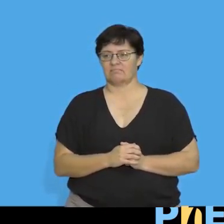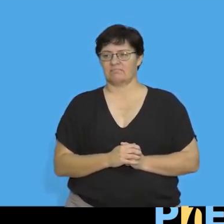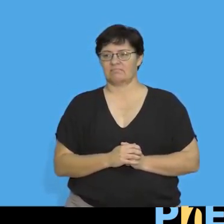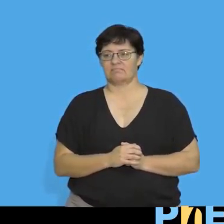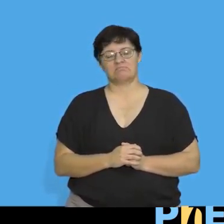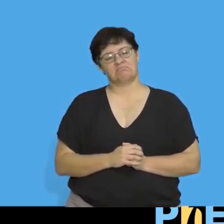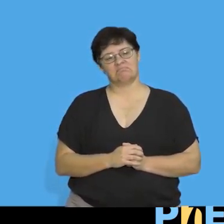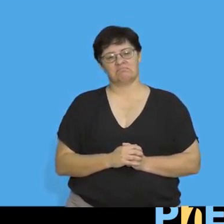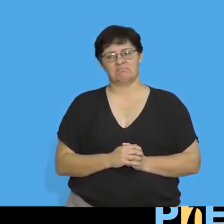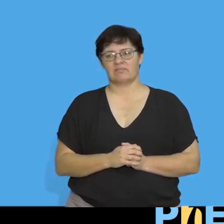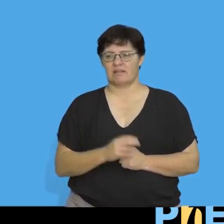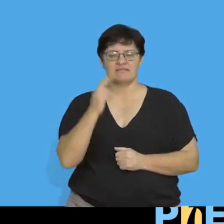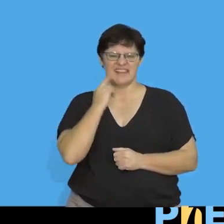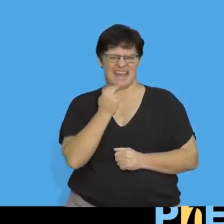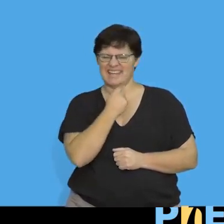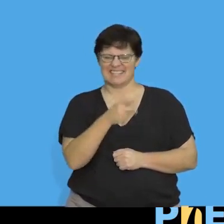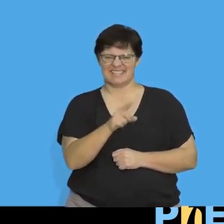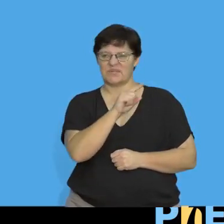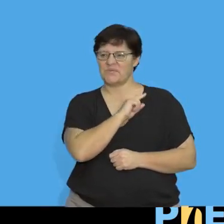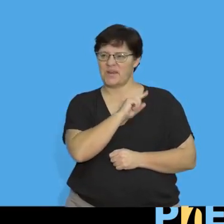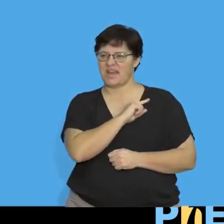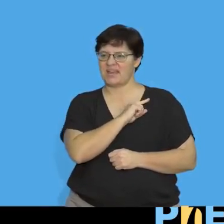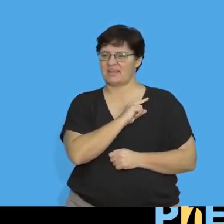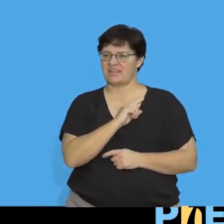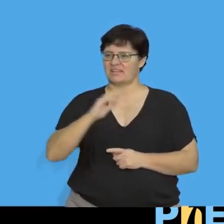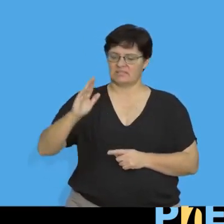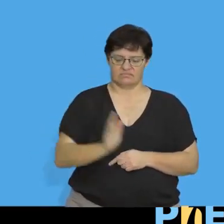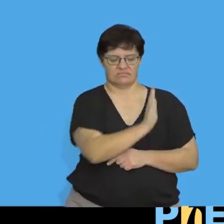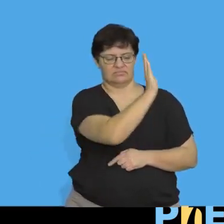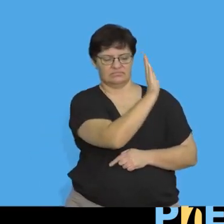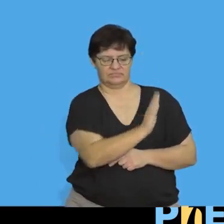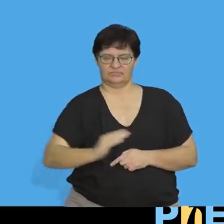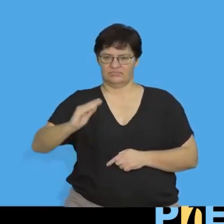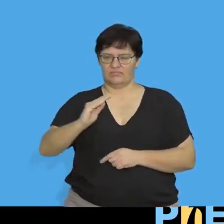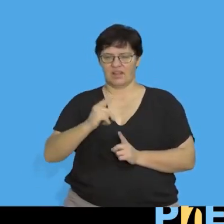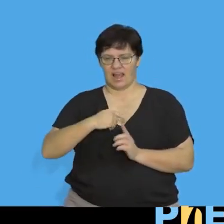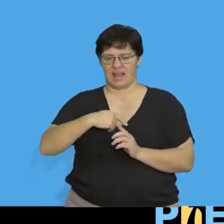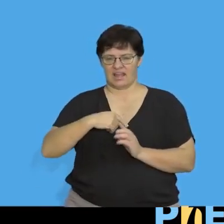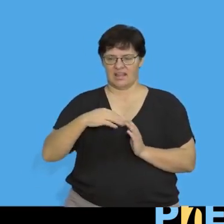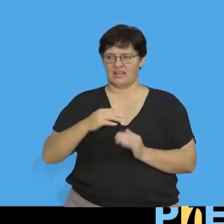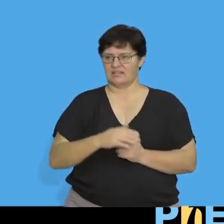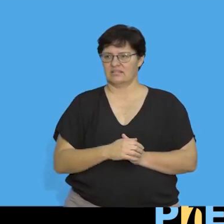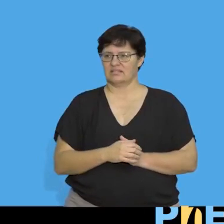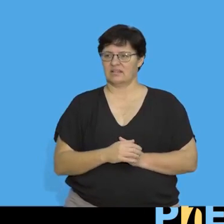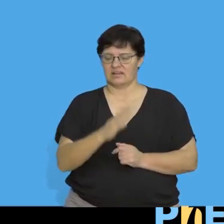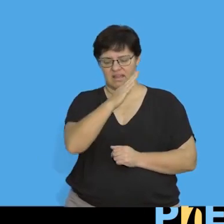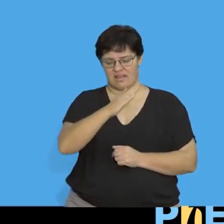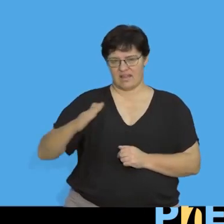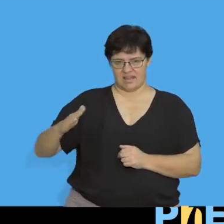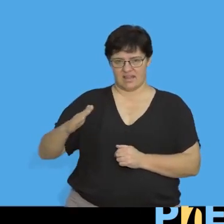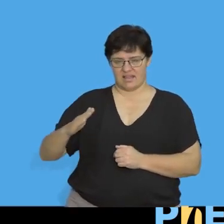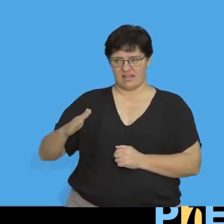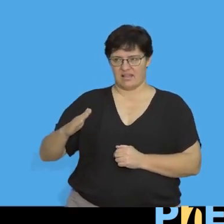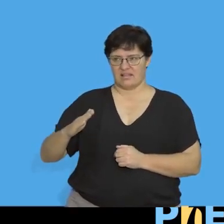This simulation is quite nice because it marks the angle at which it swings. So I can stop it over there, and you can see that